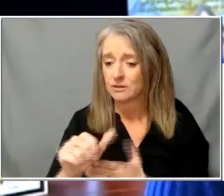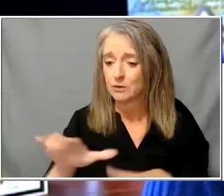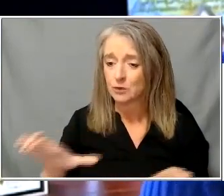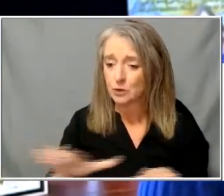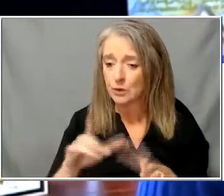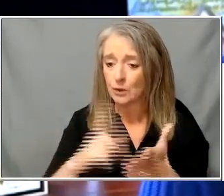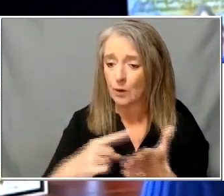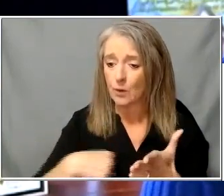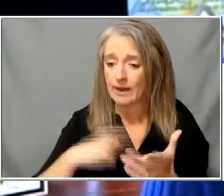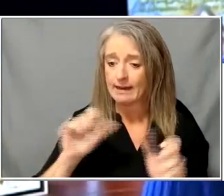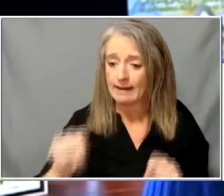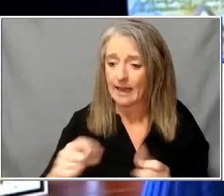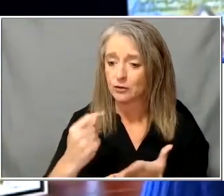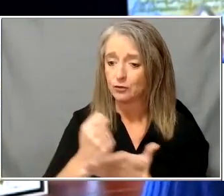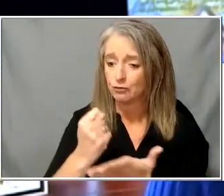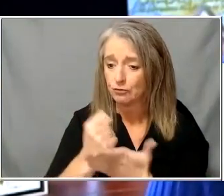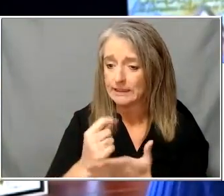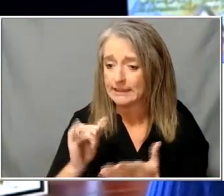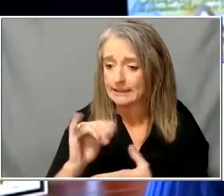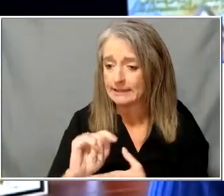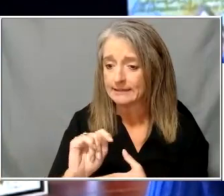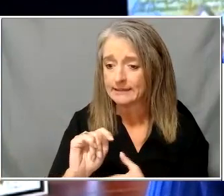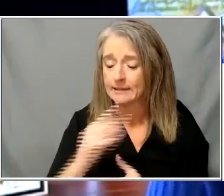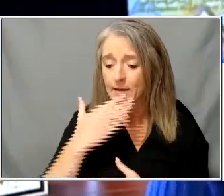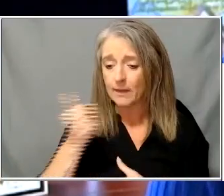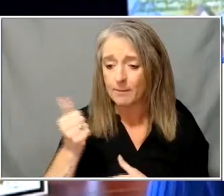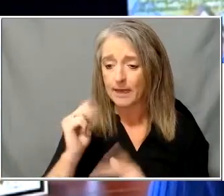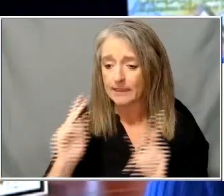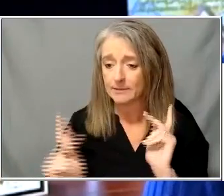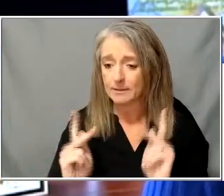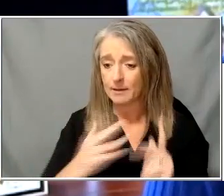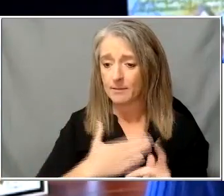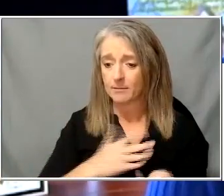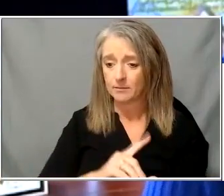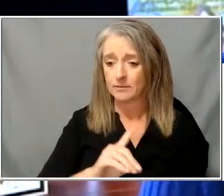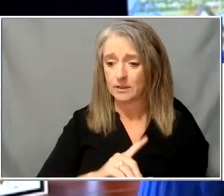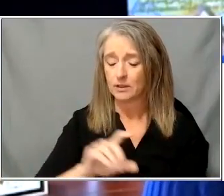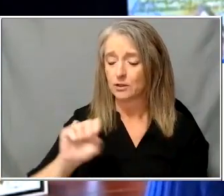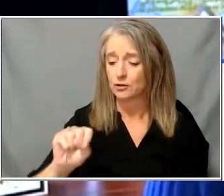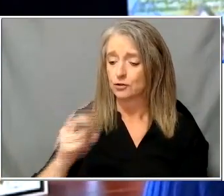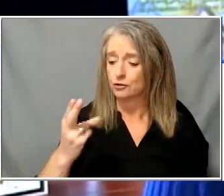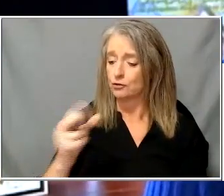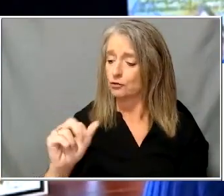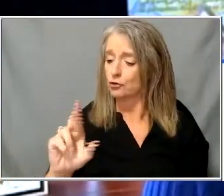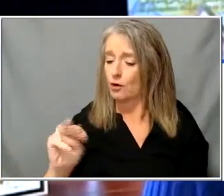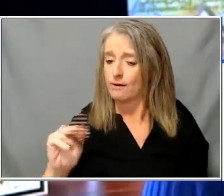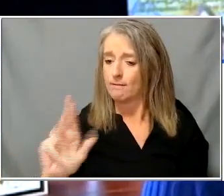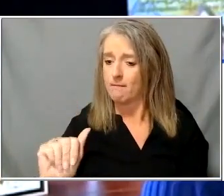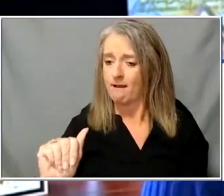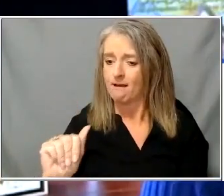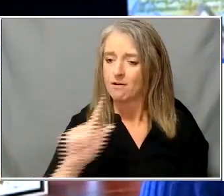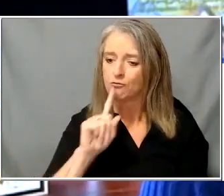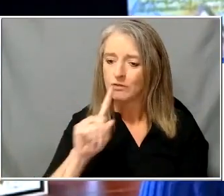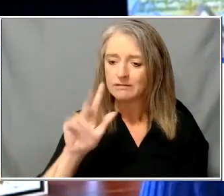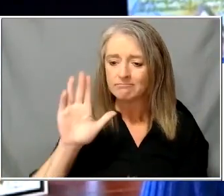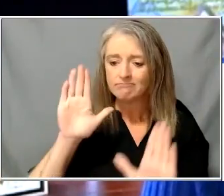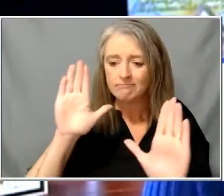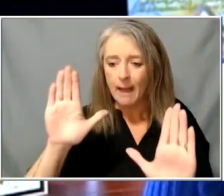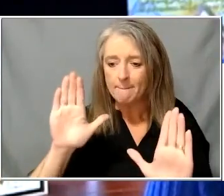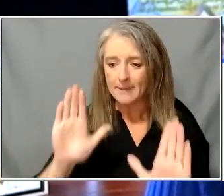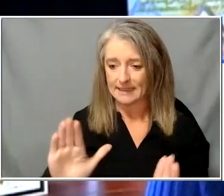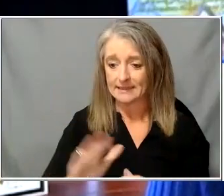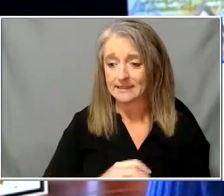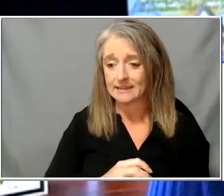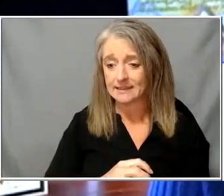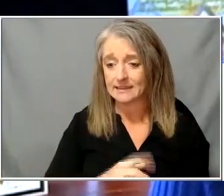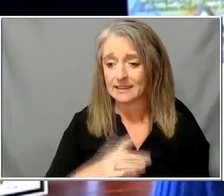it. We're doing the best we can with the best people. My doctor, Dr. Sharma, is amazing. I